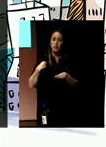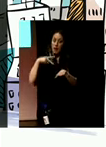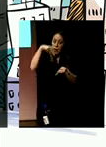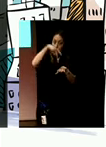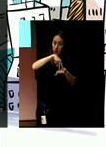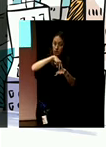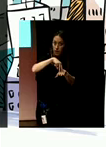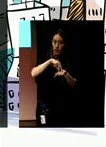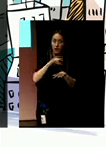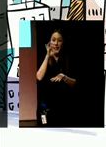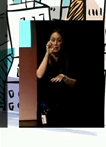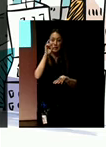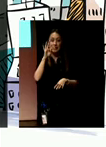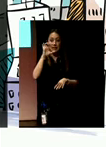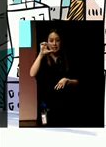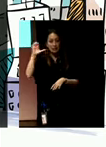about the platform.